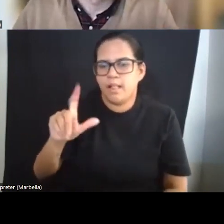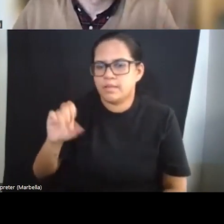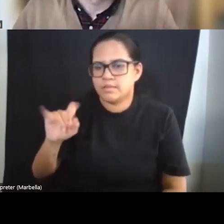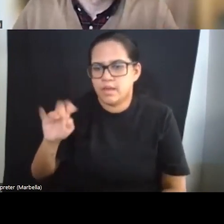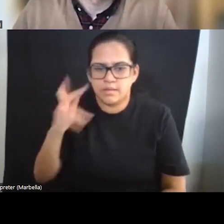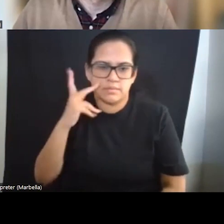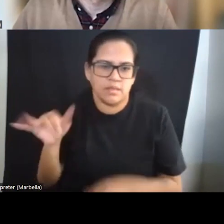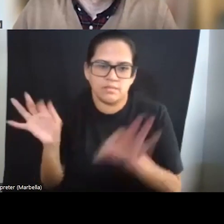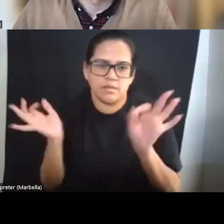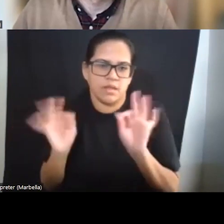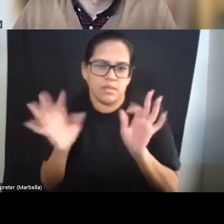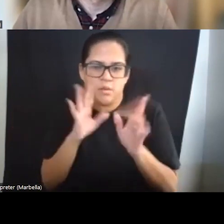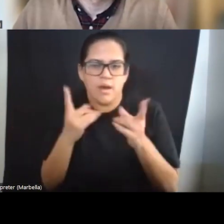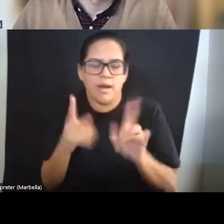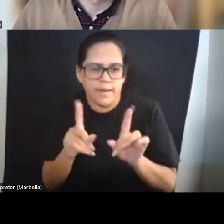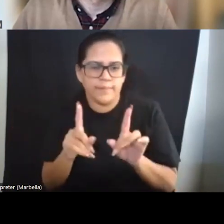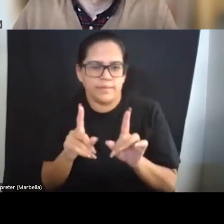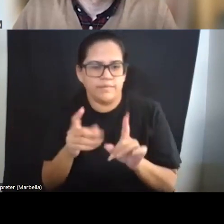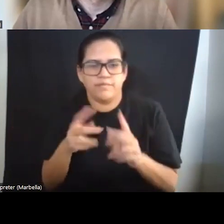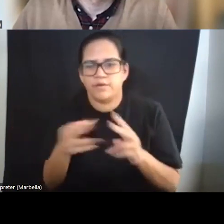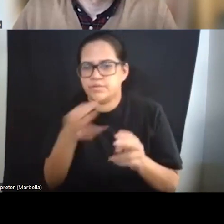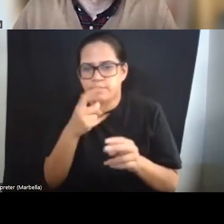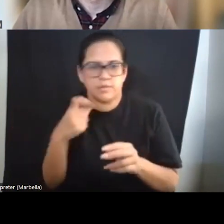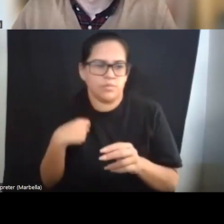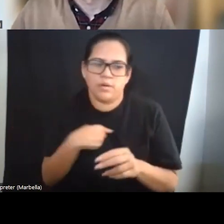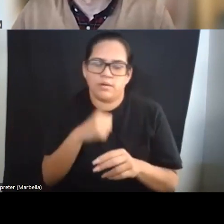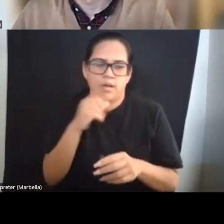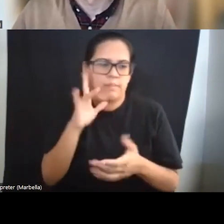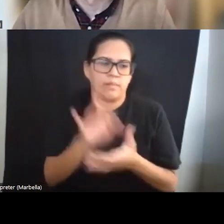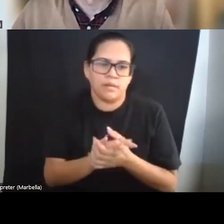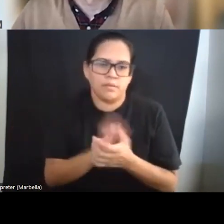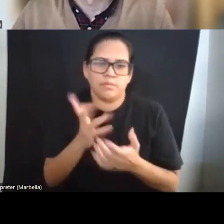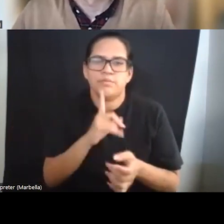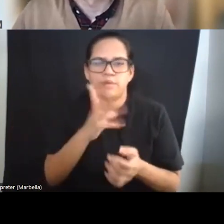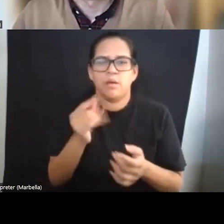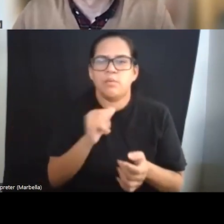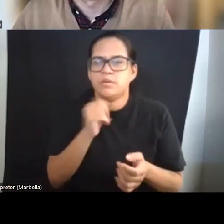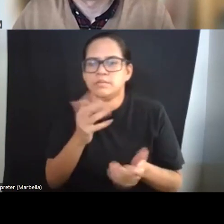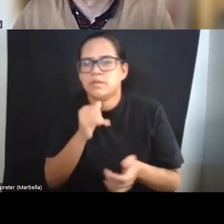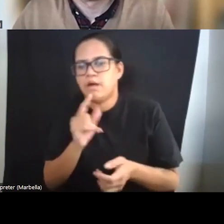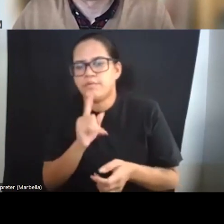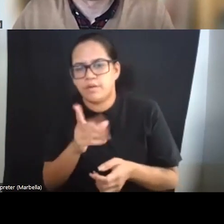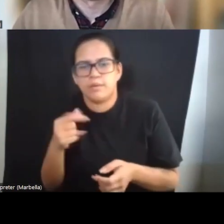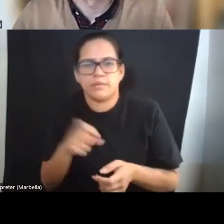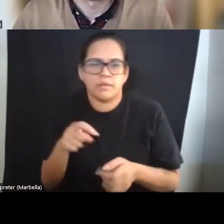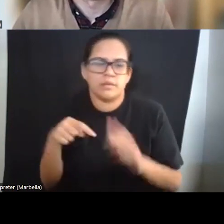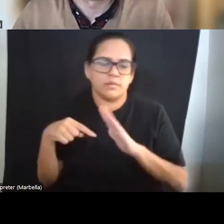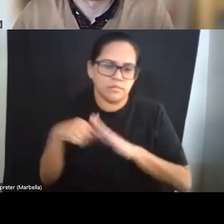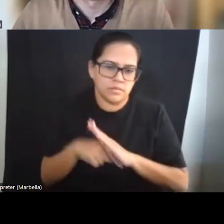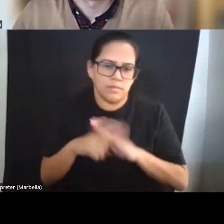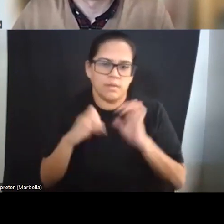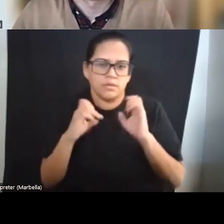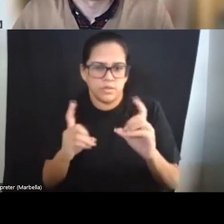nothing of what's going to happen very soon, because we're not going to believe what's real and what's not real. And we need this deep